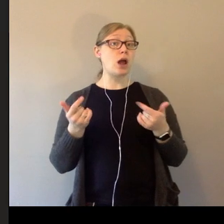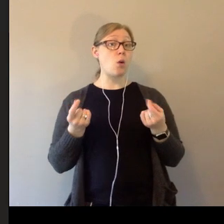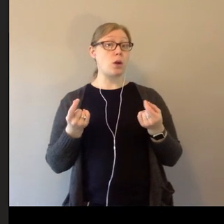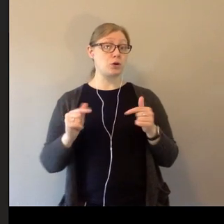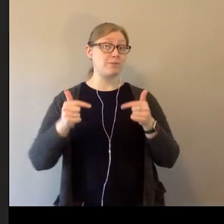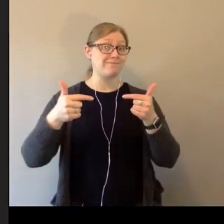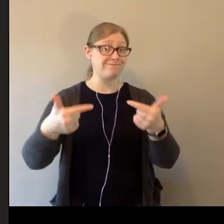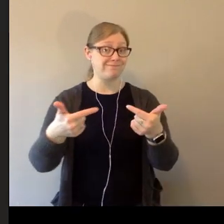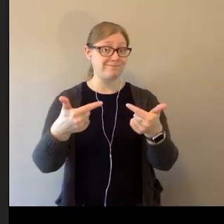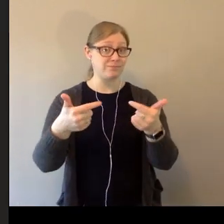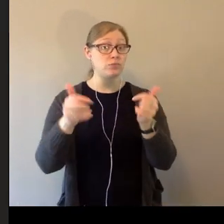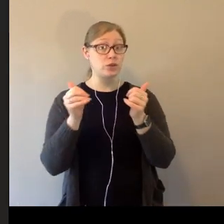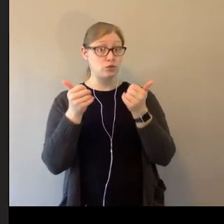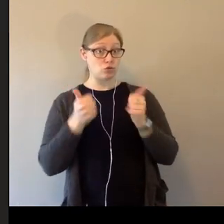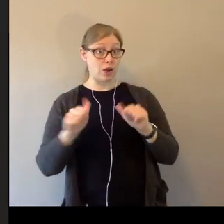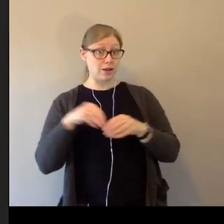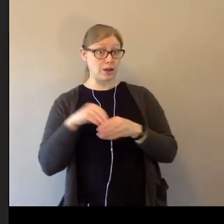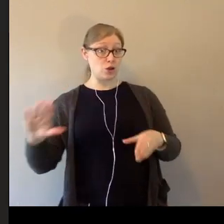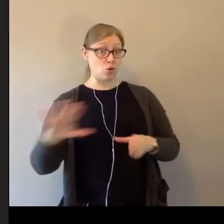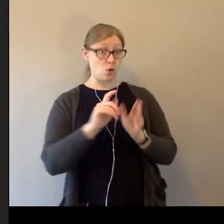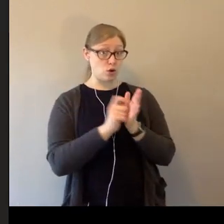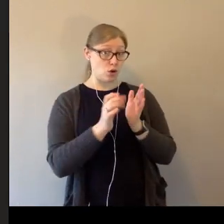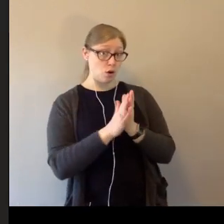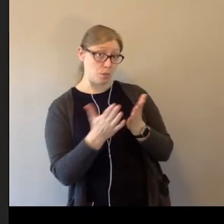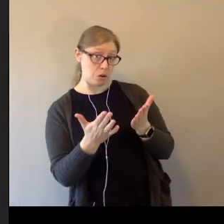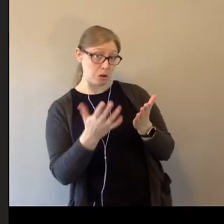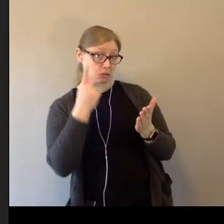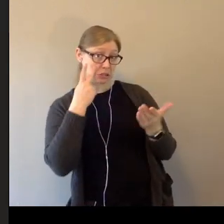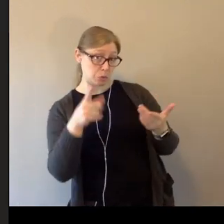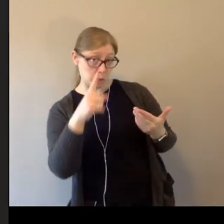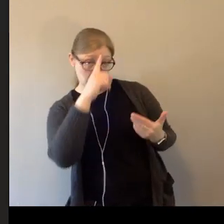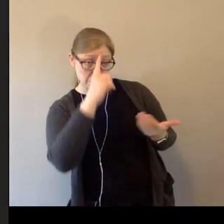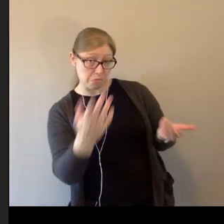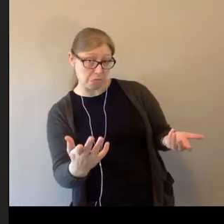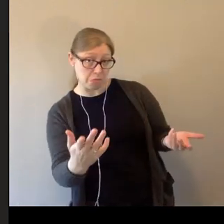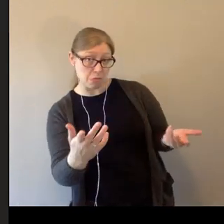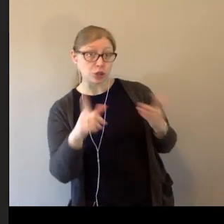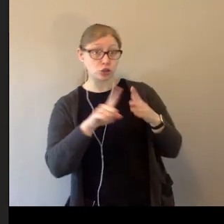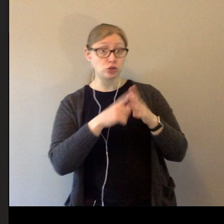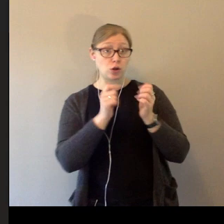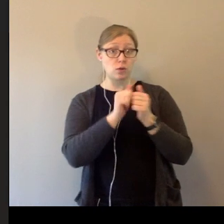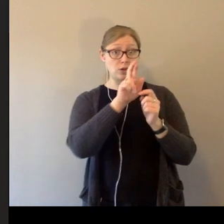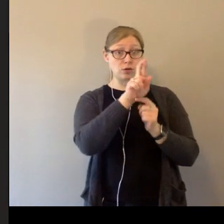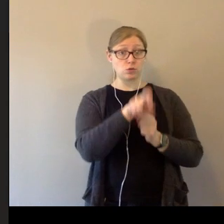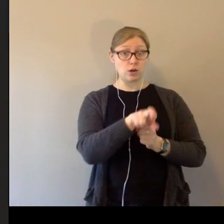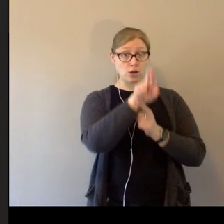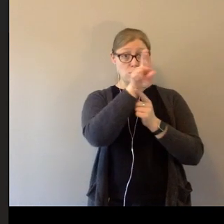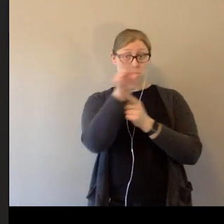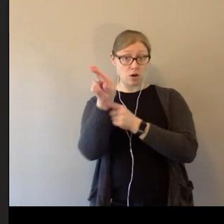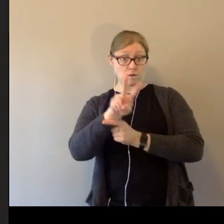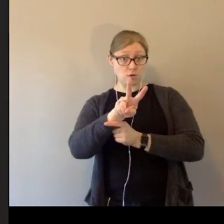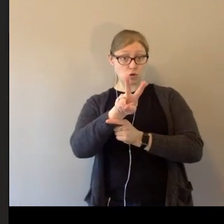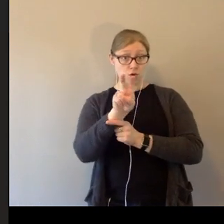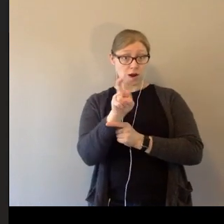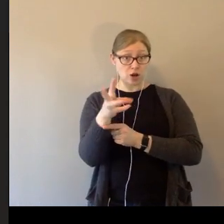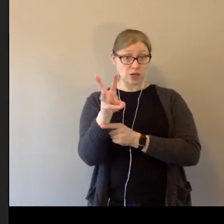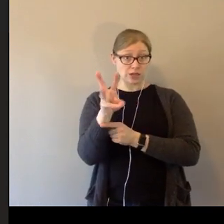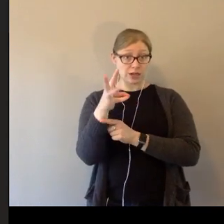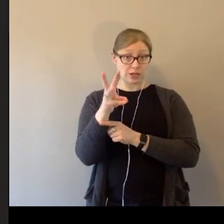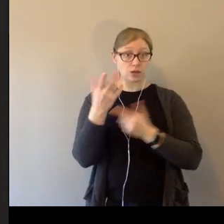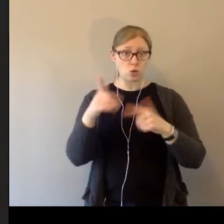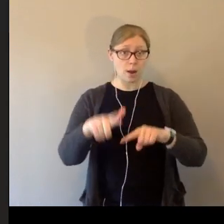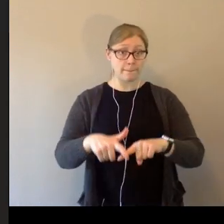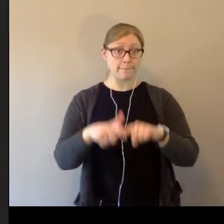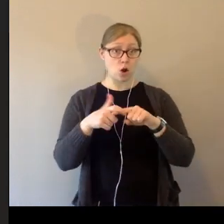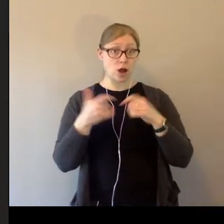notebook and then see what you think. So we're going to start with 216. So pause the video and do